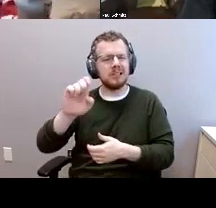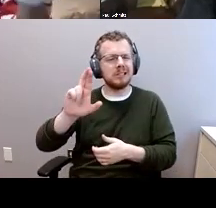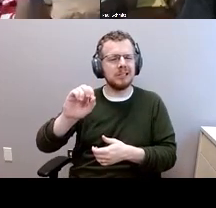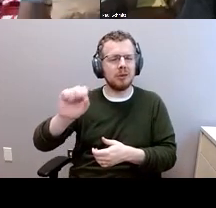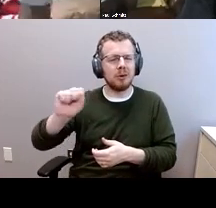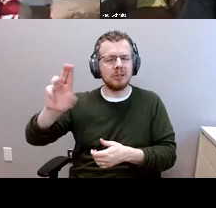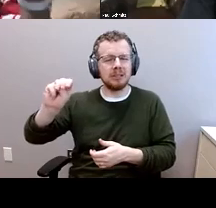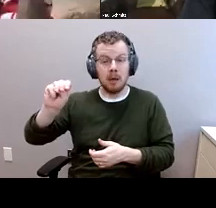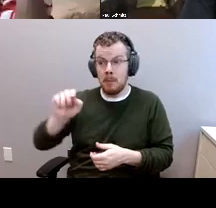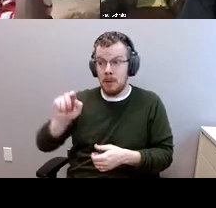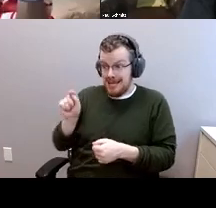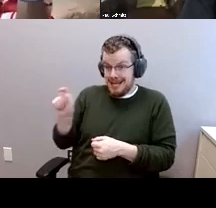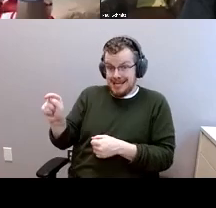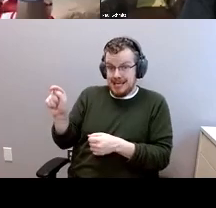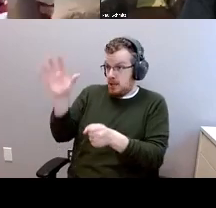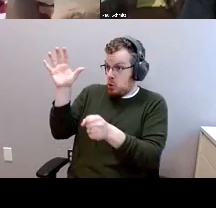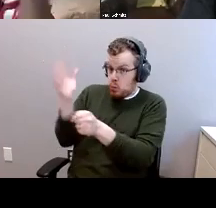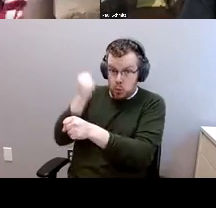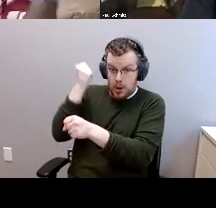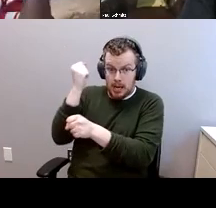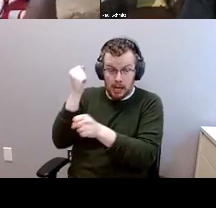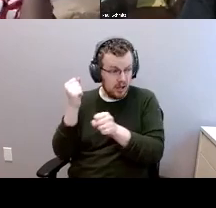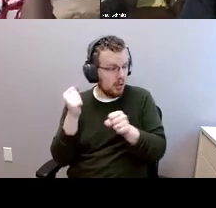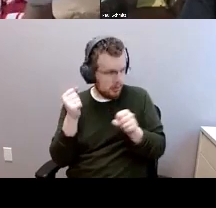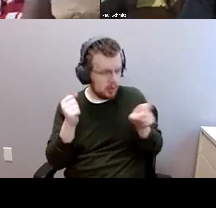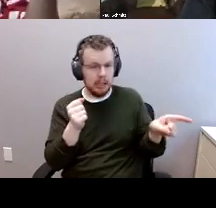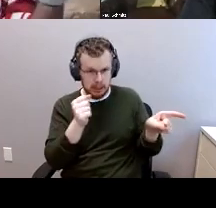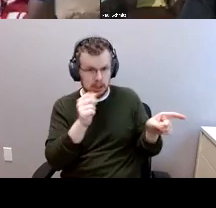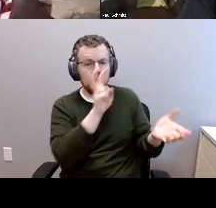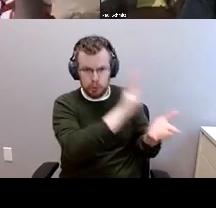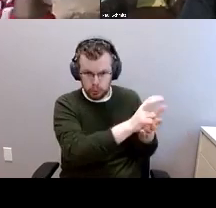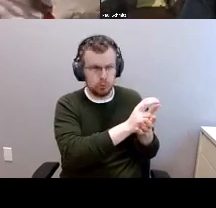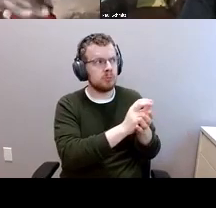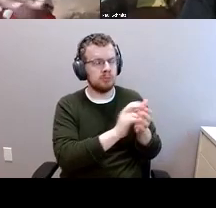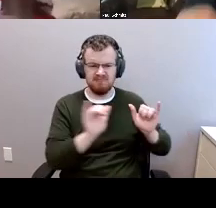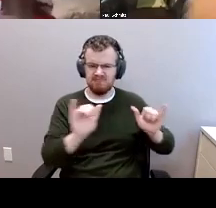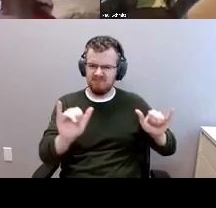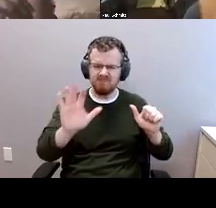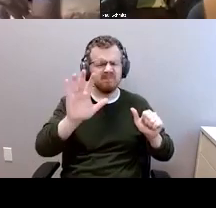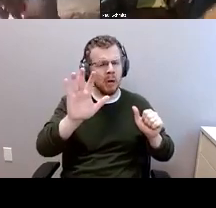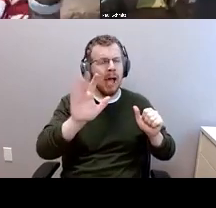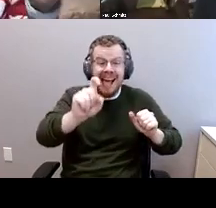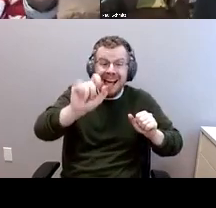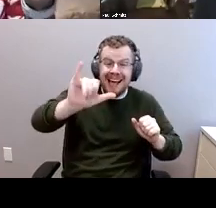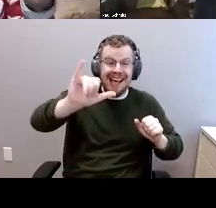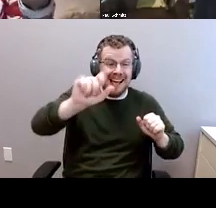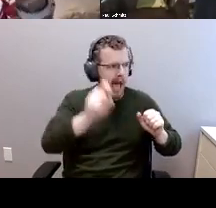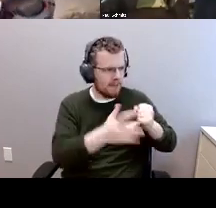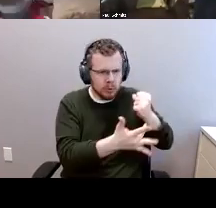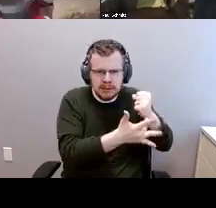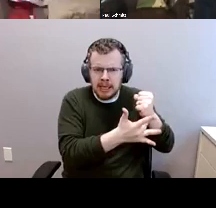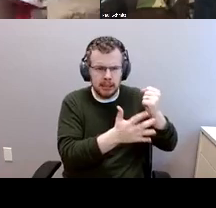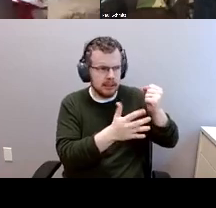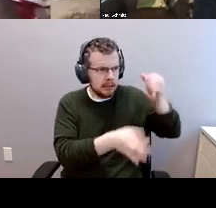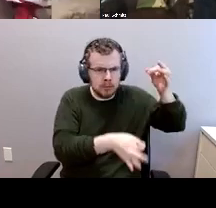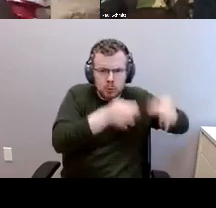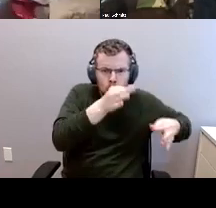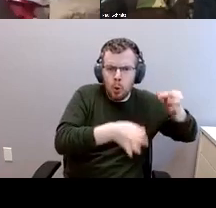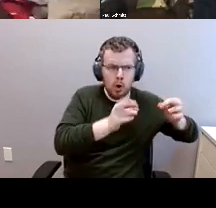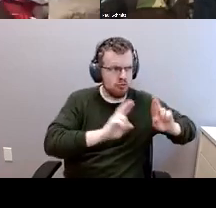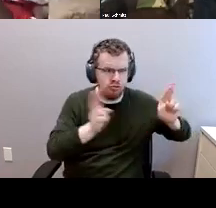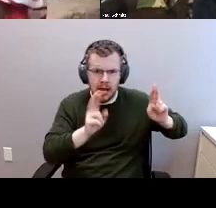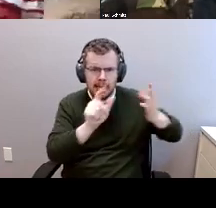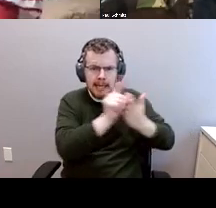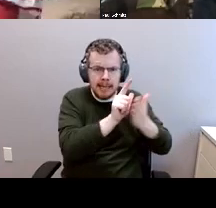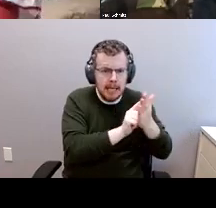winning, somebody else is losing. So we need to get super tactical on our legal strategies. We need to get clear